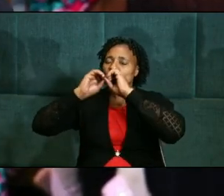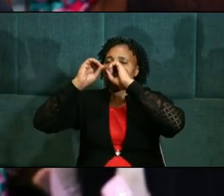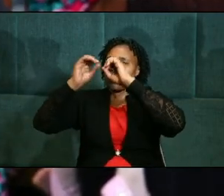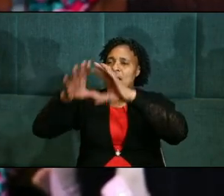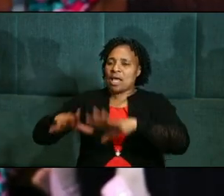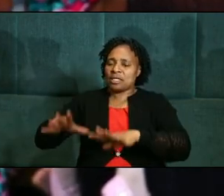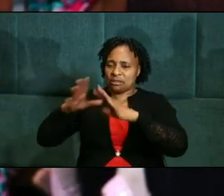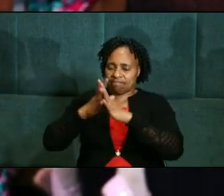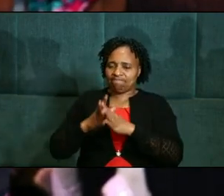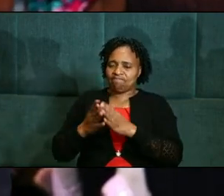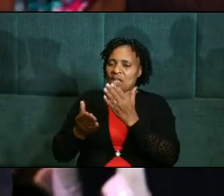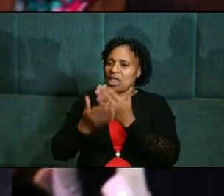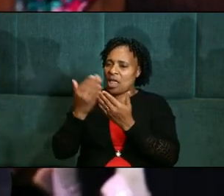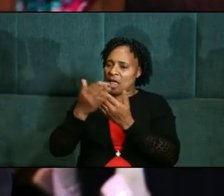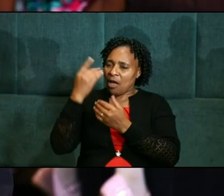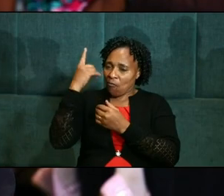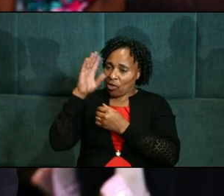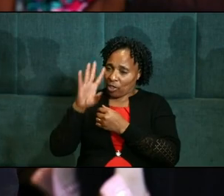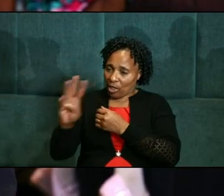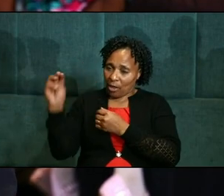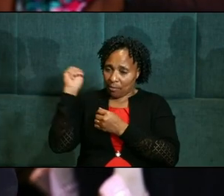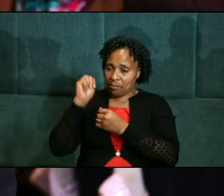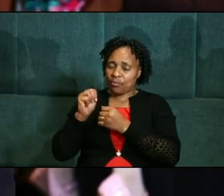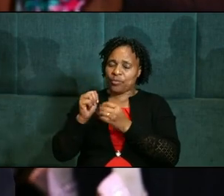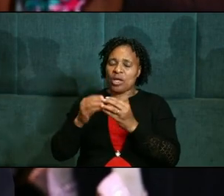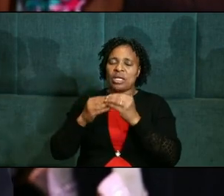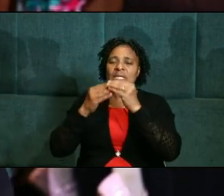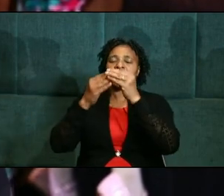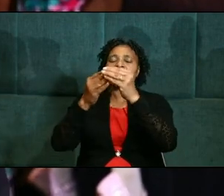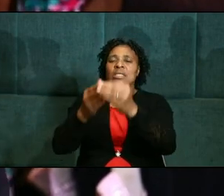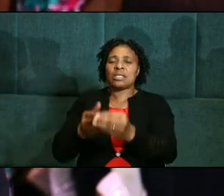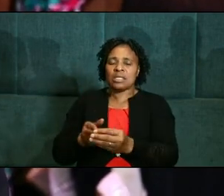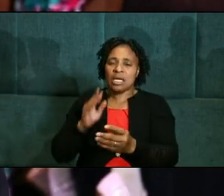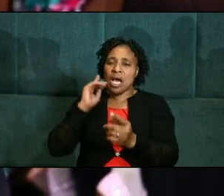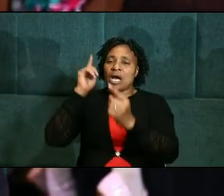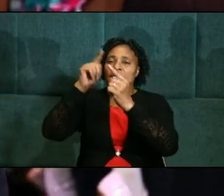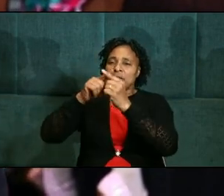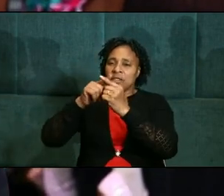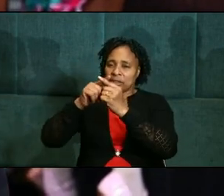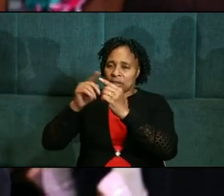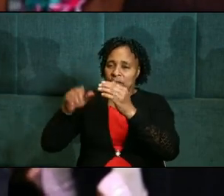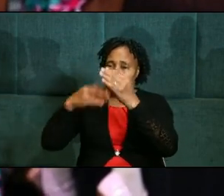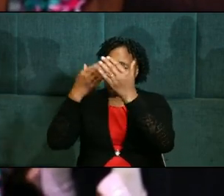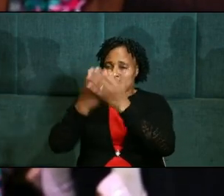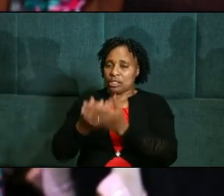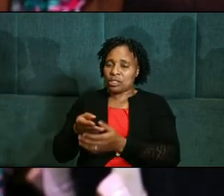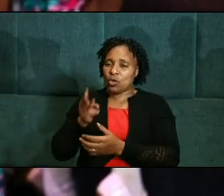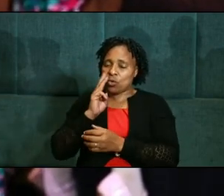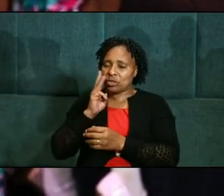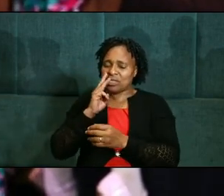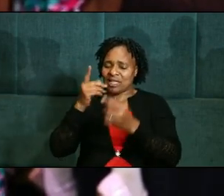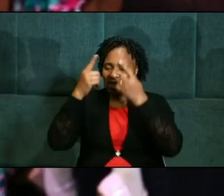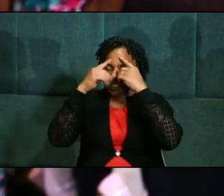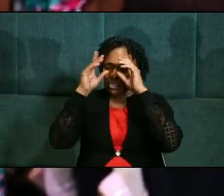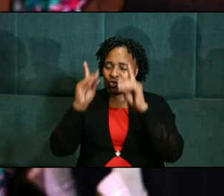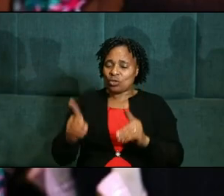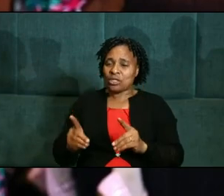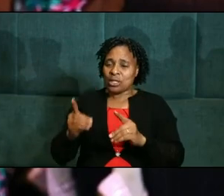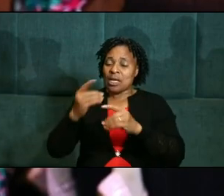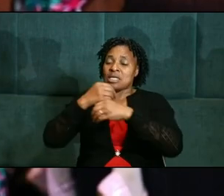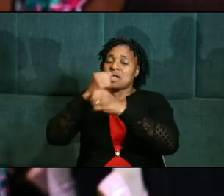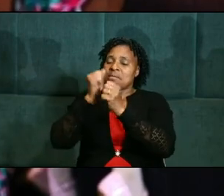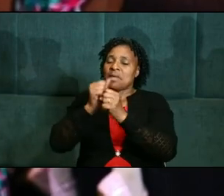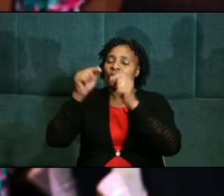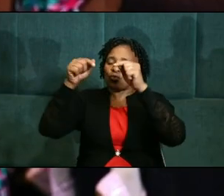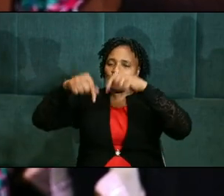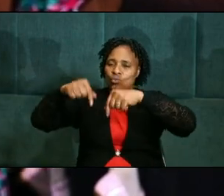you may take care of them. Lead them until they reach the waters. The decision that they have